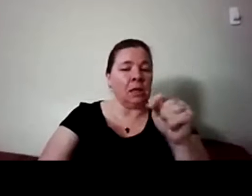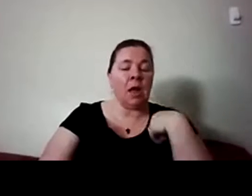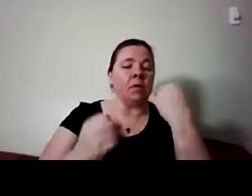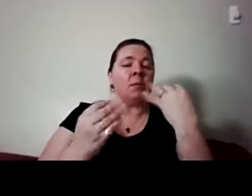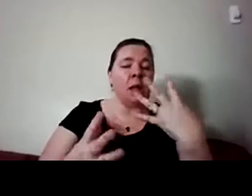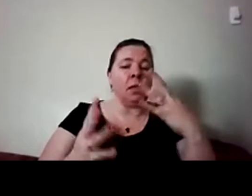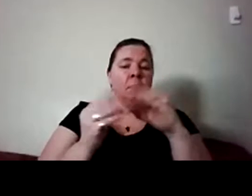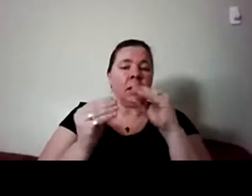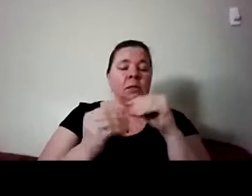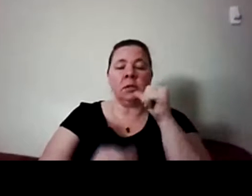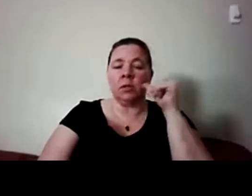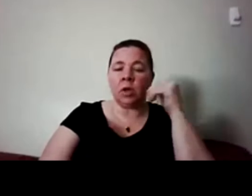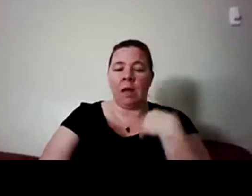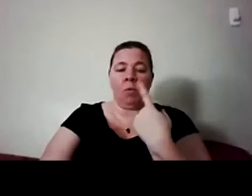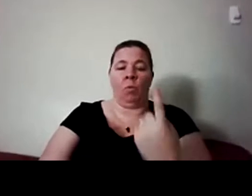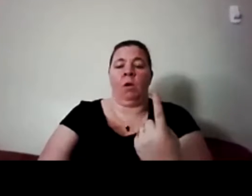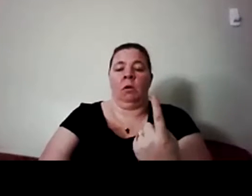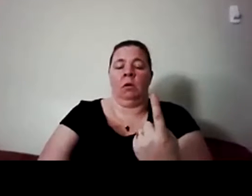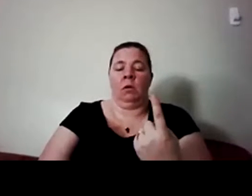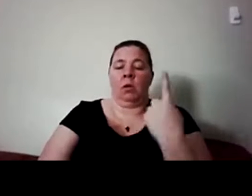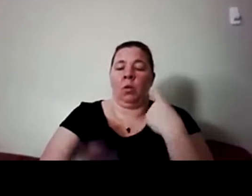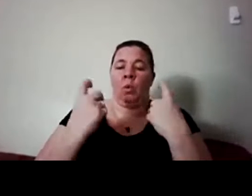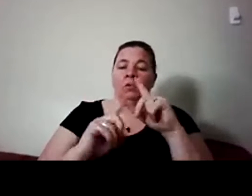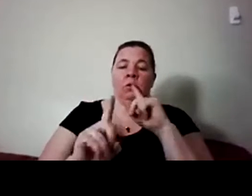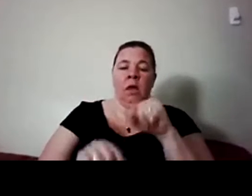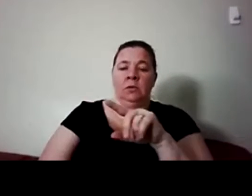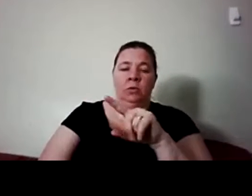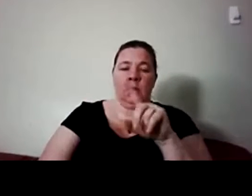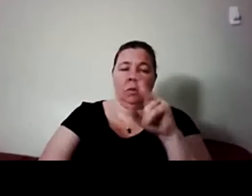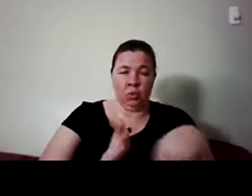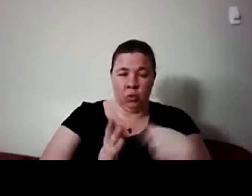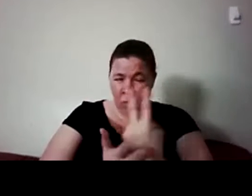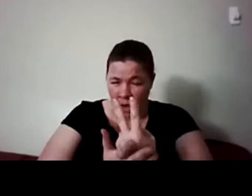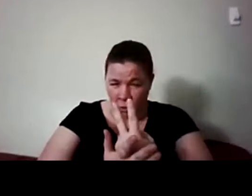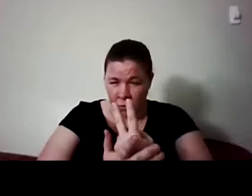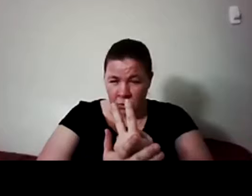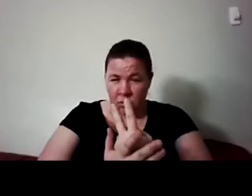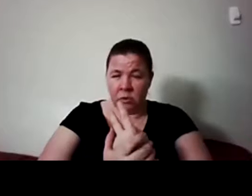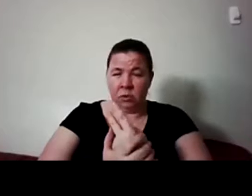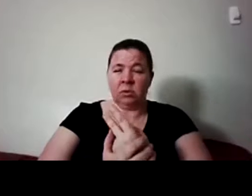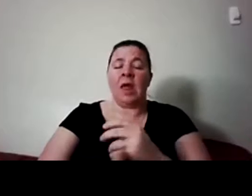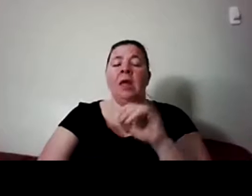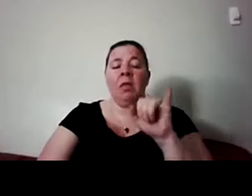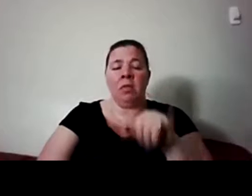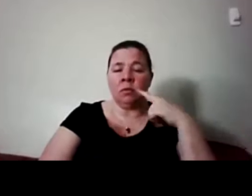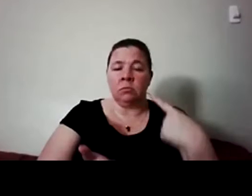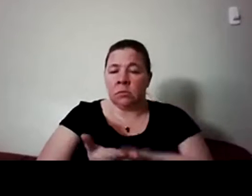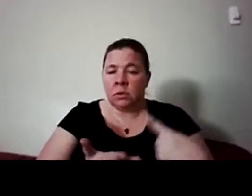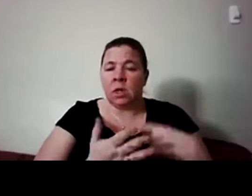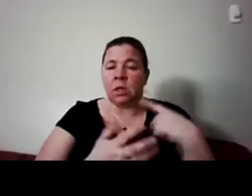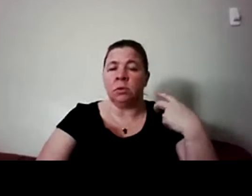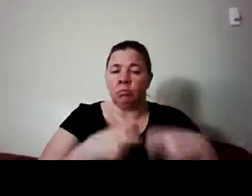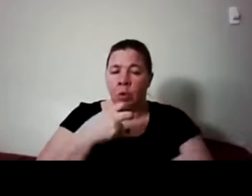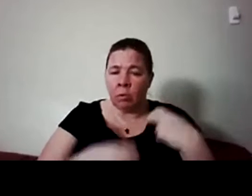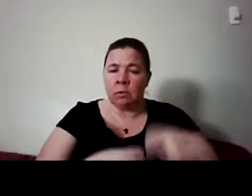founders. Yesterday, we had one that's just a question and answer session that took us 2 hours. guys. That's where we discuss our problems, our